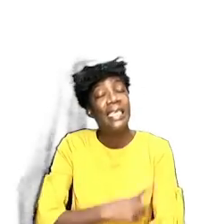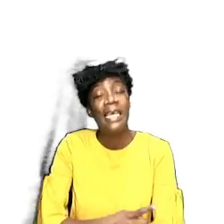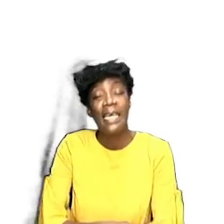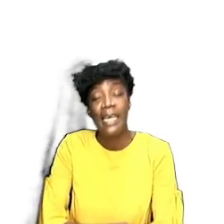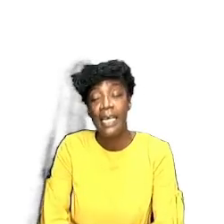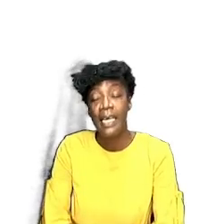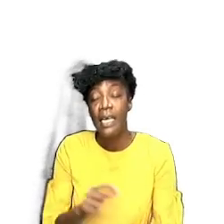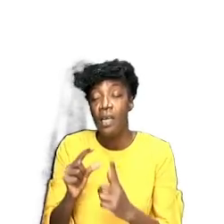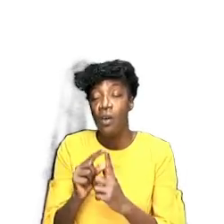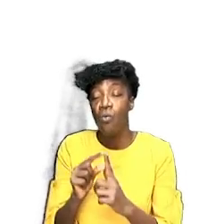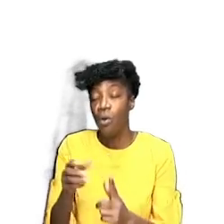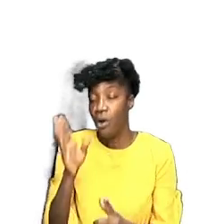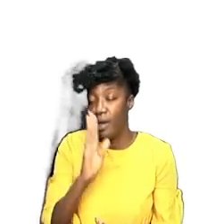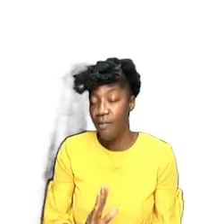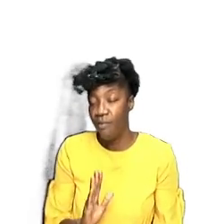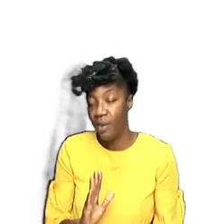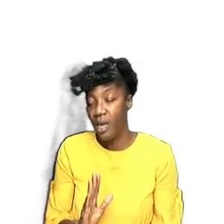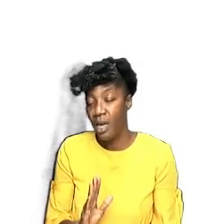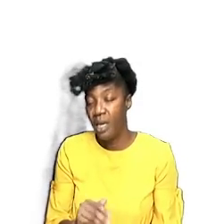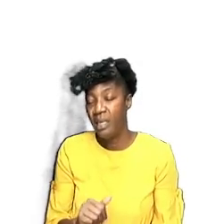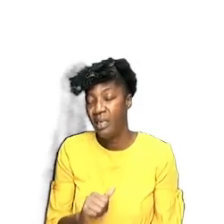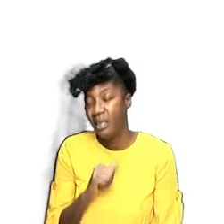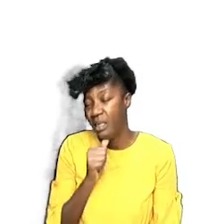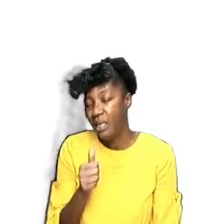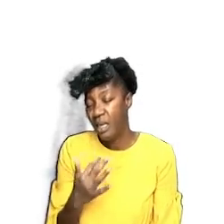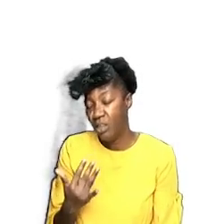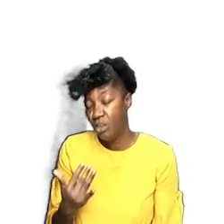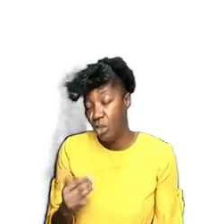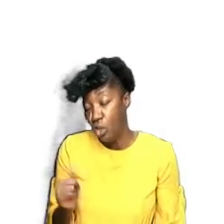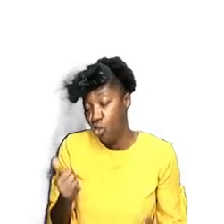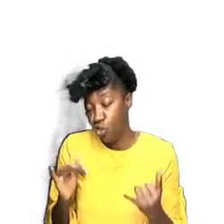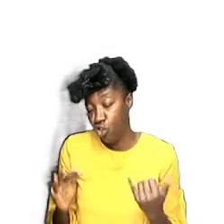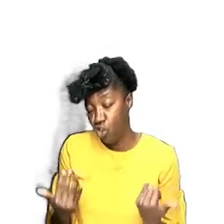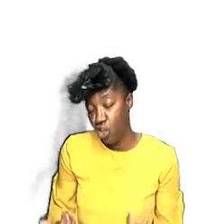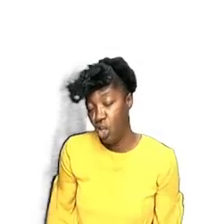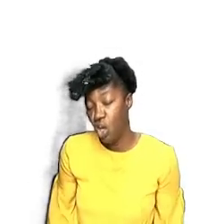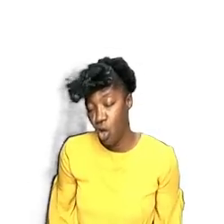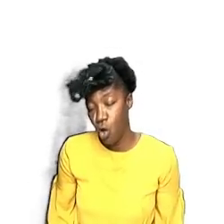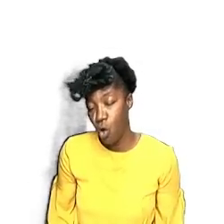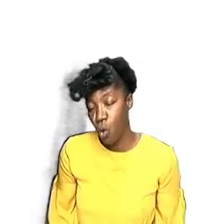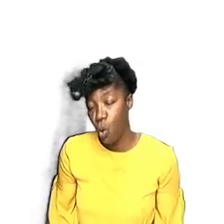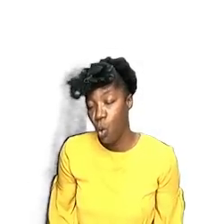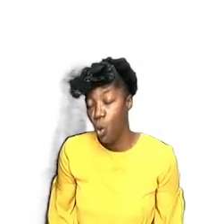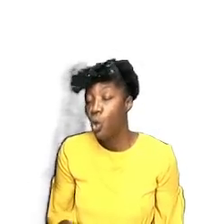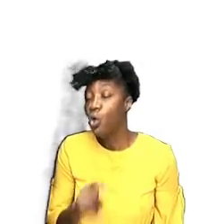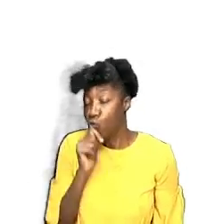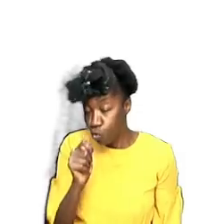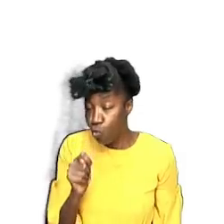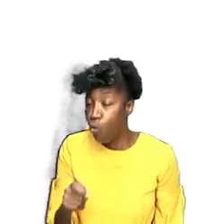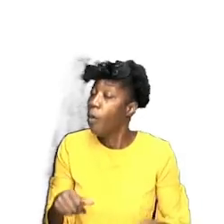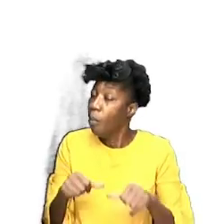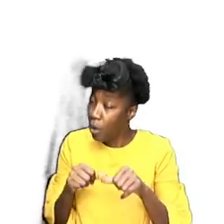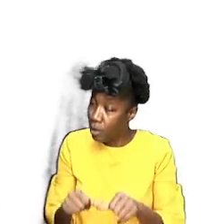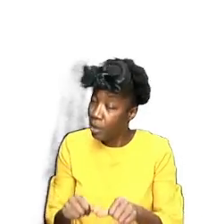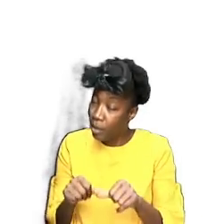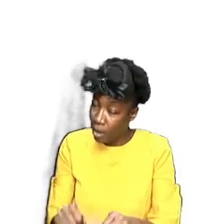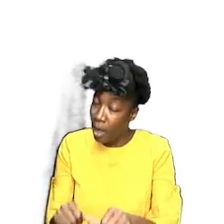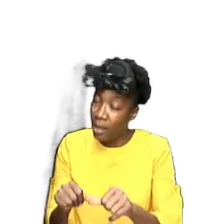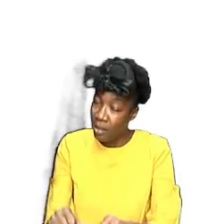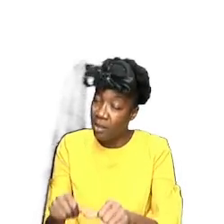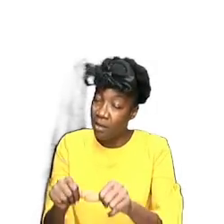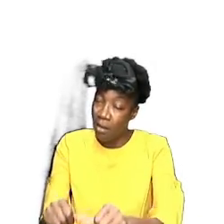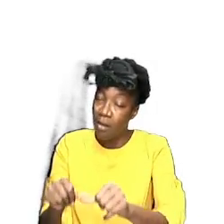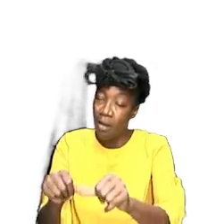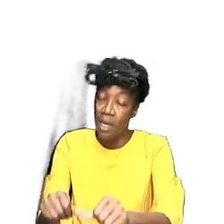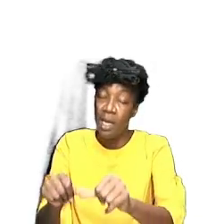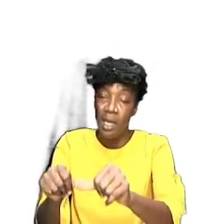God is not relative truth. The word of God is what we call absolute truth. It is true